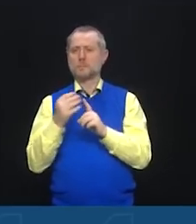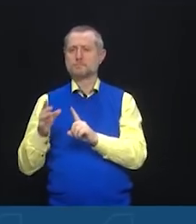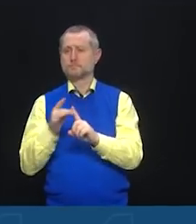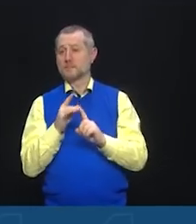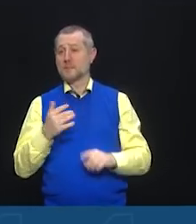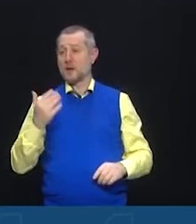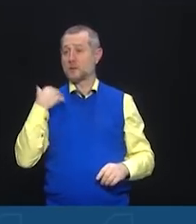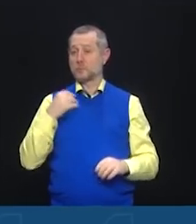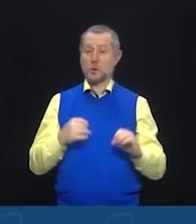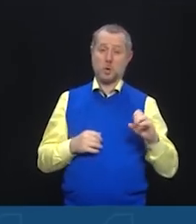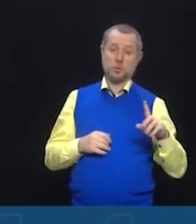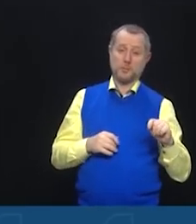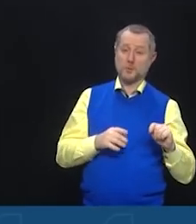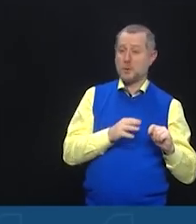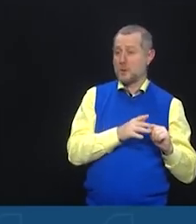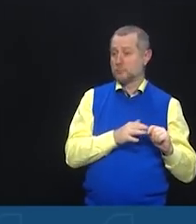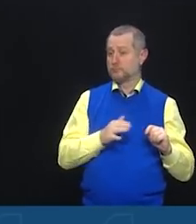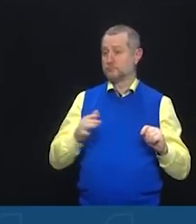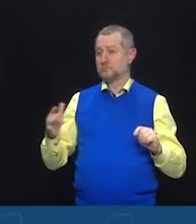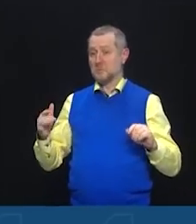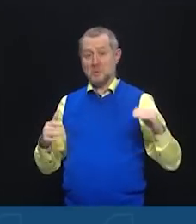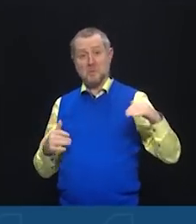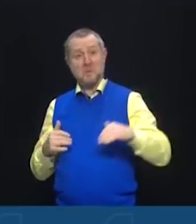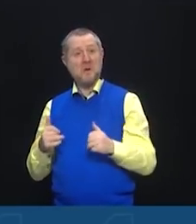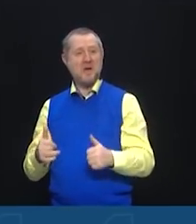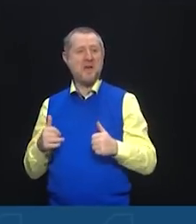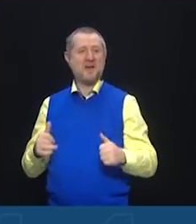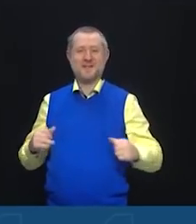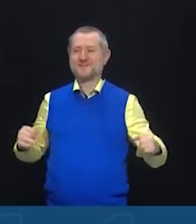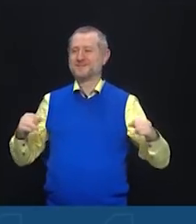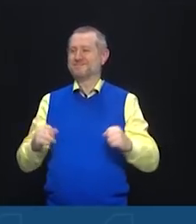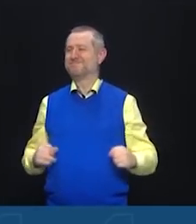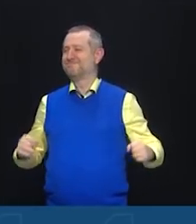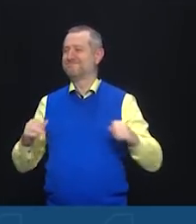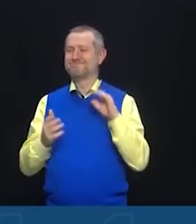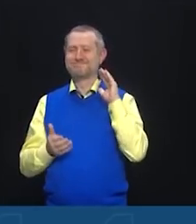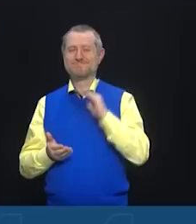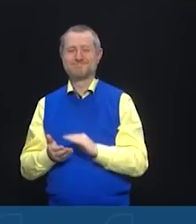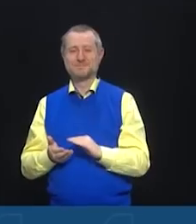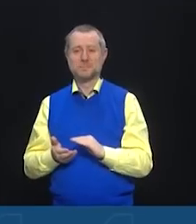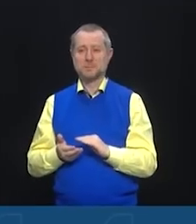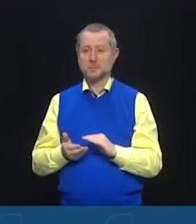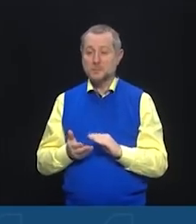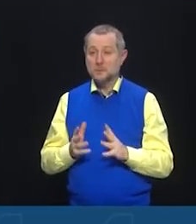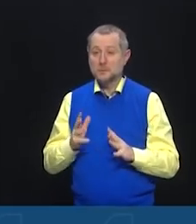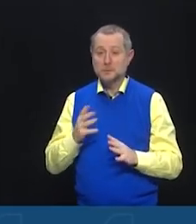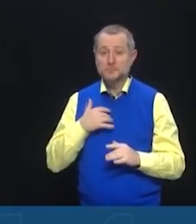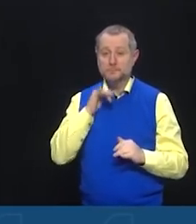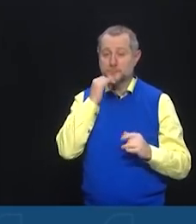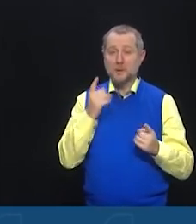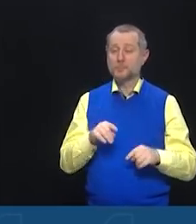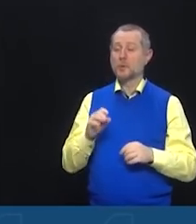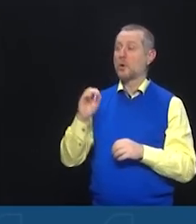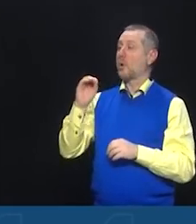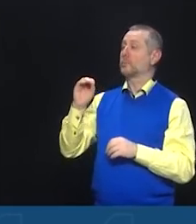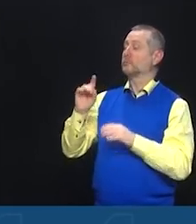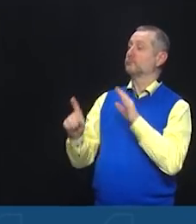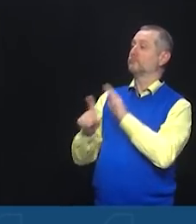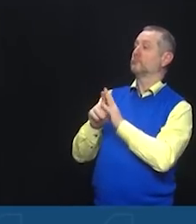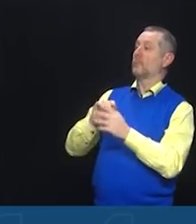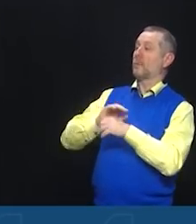November, the numbers were starting to decline. That was good. Do we really need the requirements in place? And then Omicron hit and was first named on